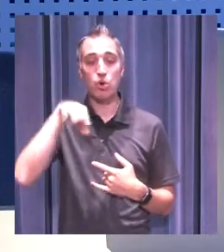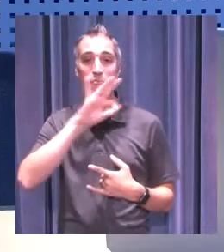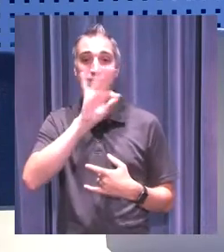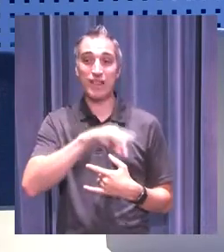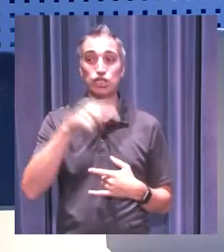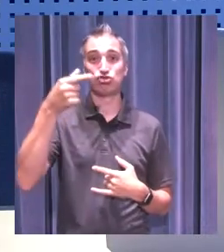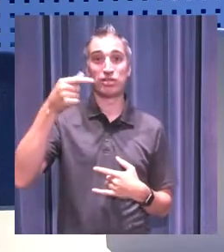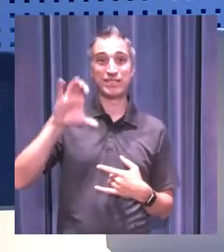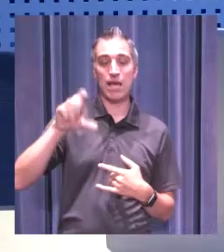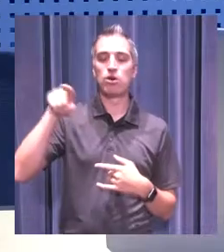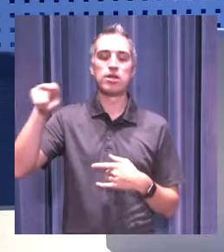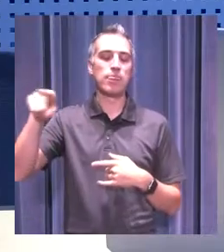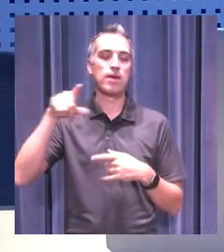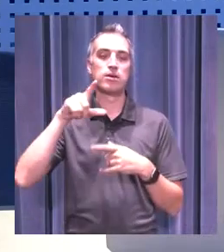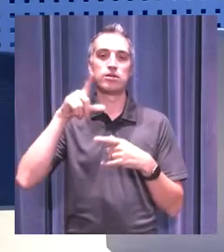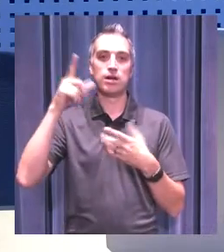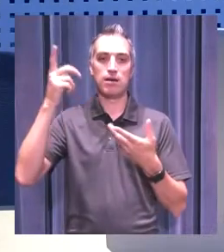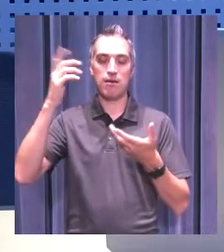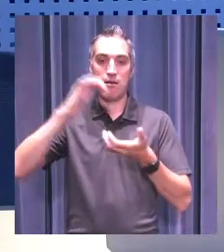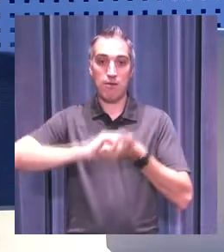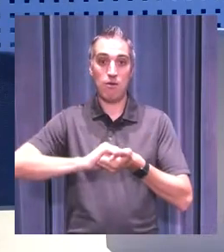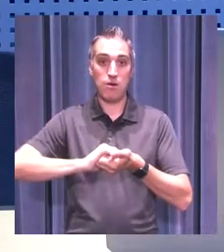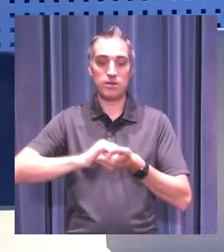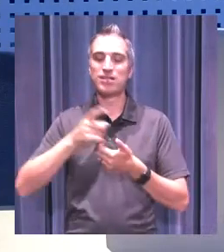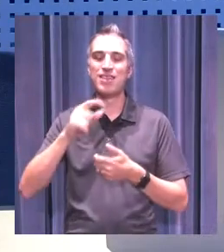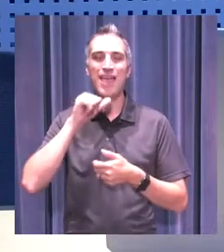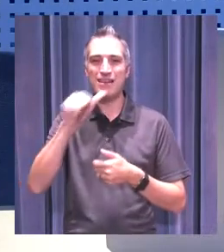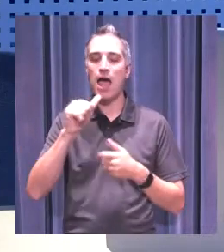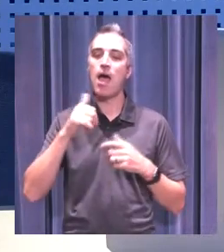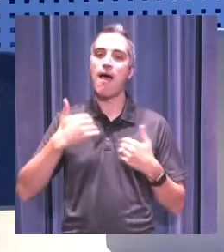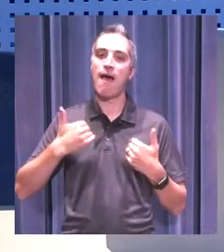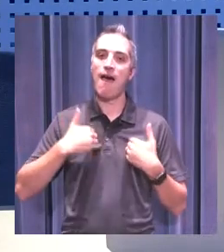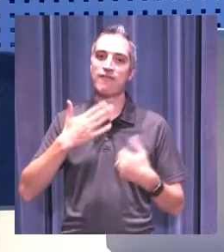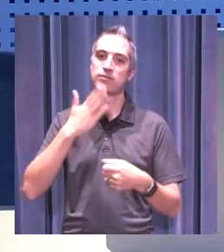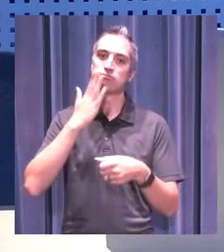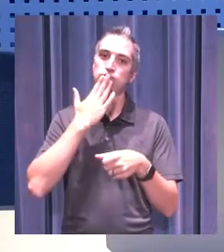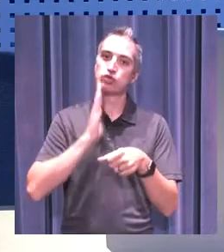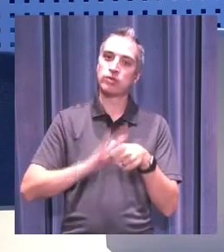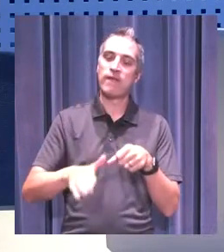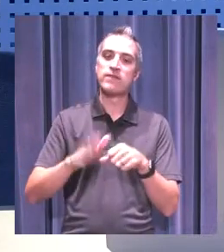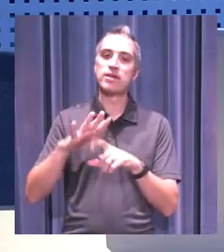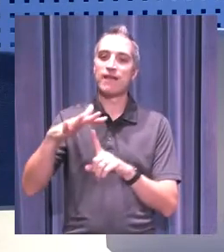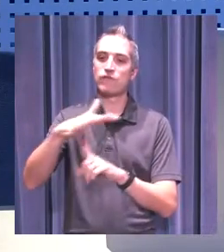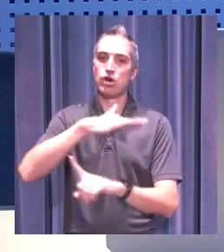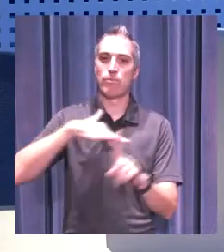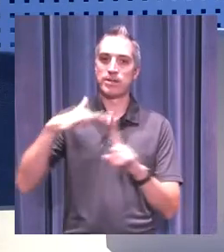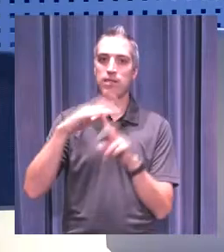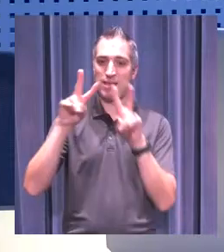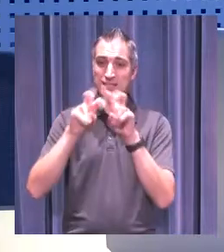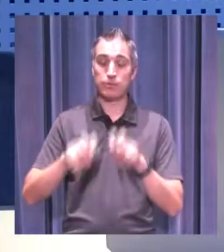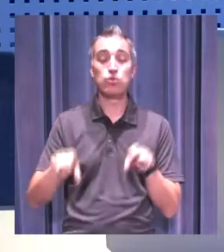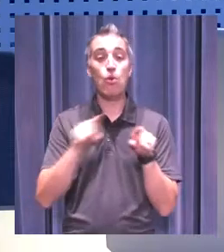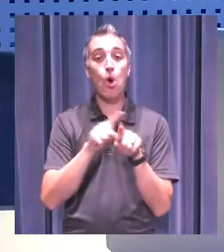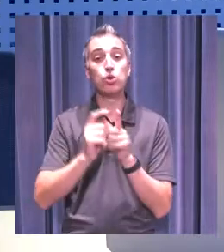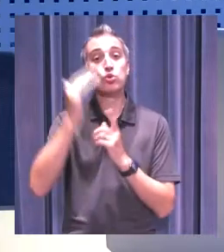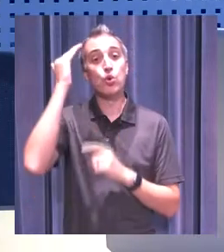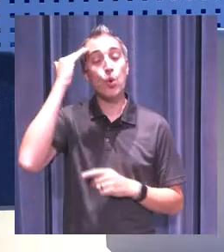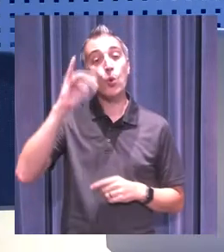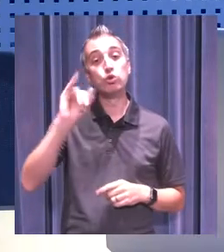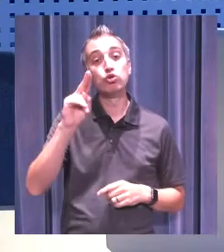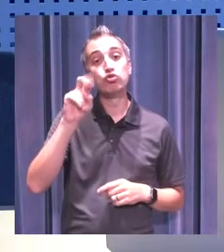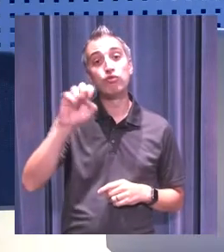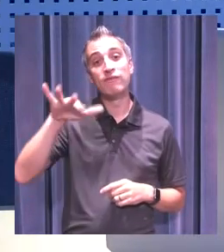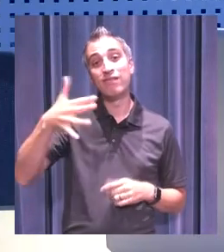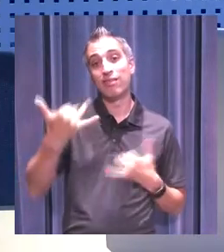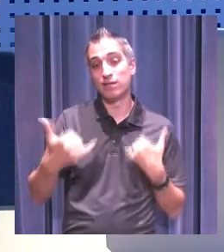not performed due diligence regarding environmental assessments. We note that we also note that on June 5th of